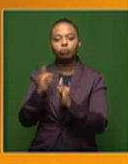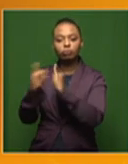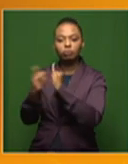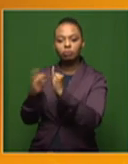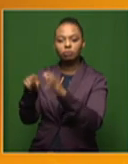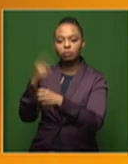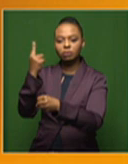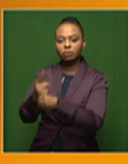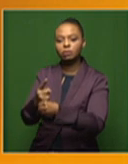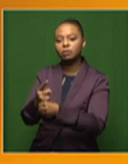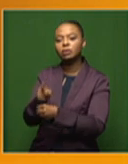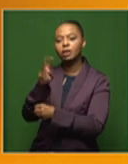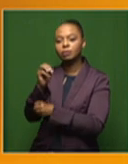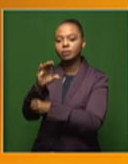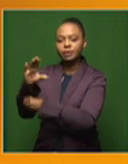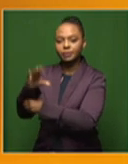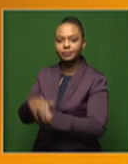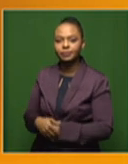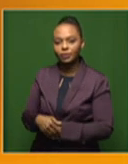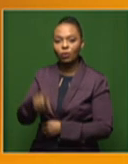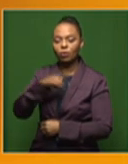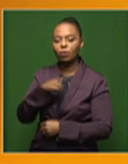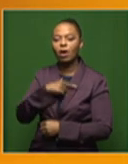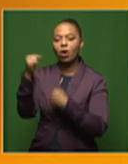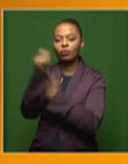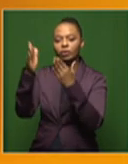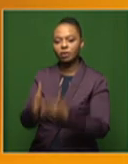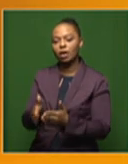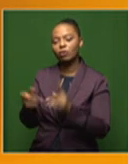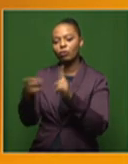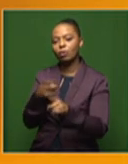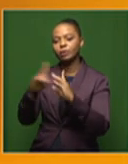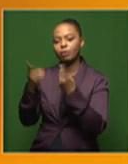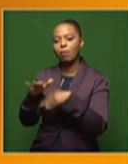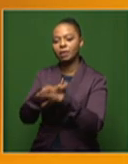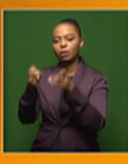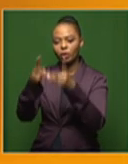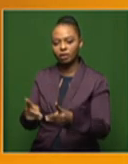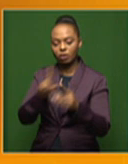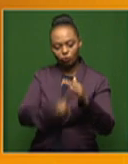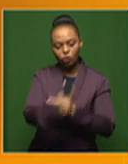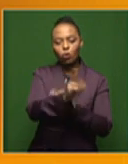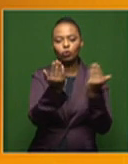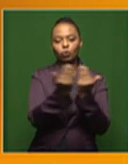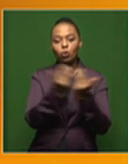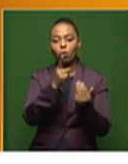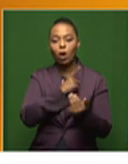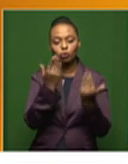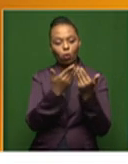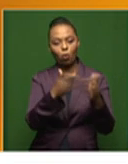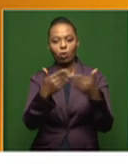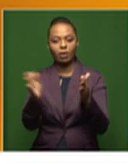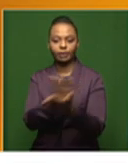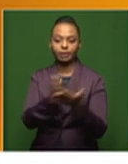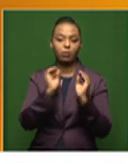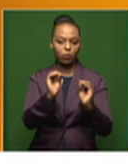MEC because officials from the Gauteng Education Department will visit schools that have told learners to report for class today. And last week,